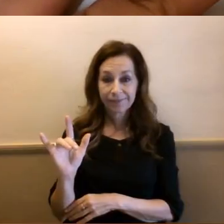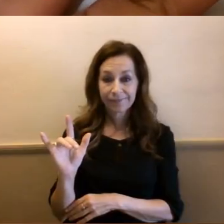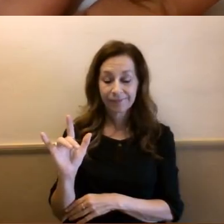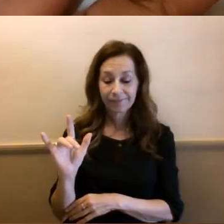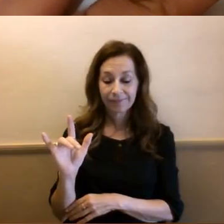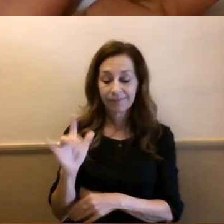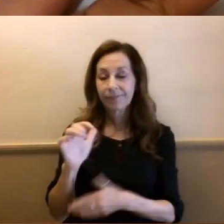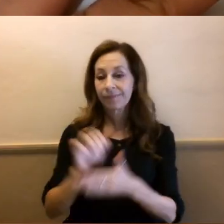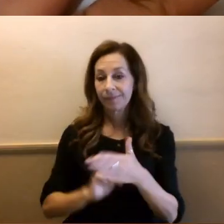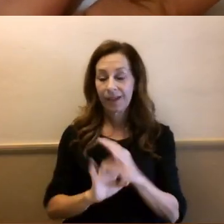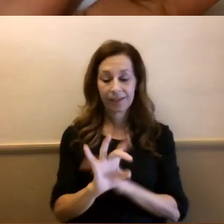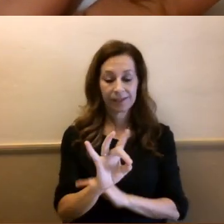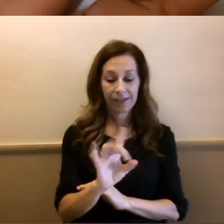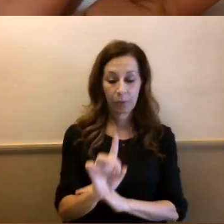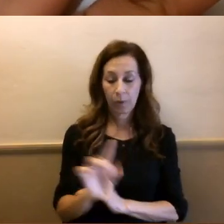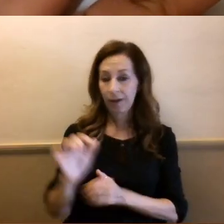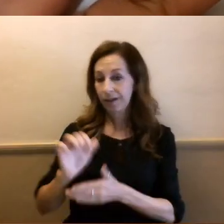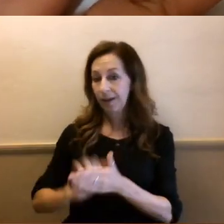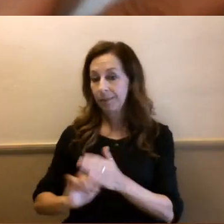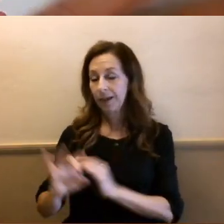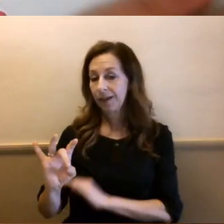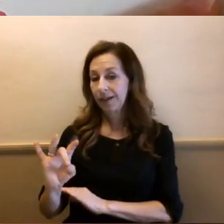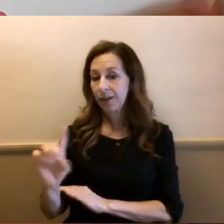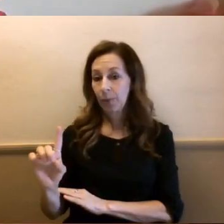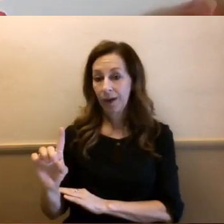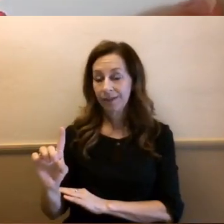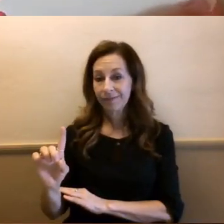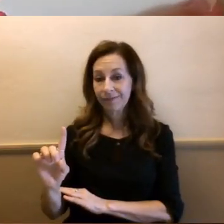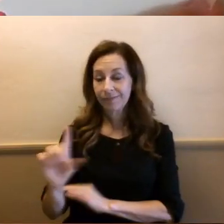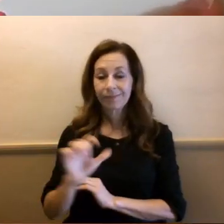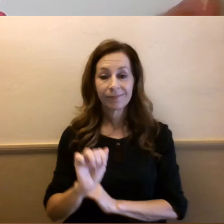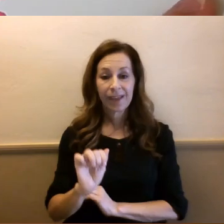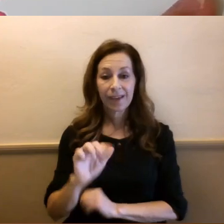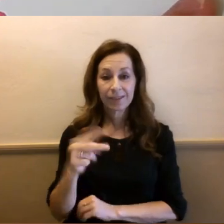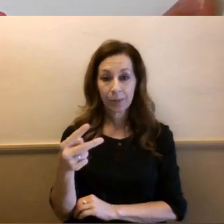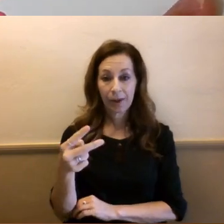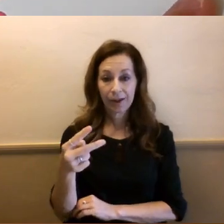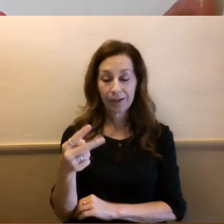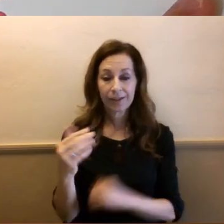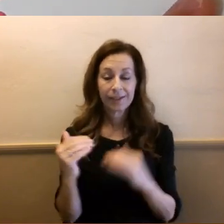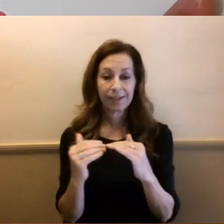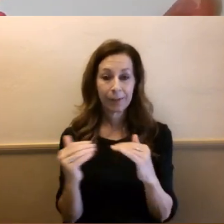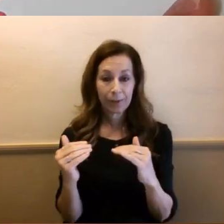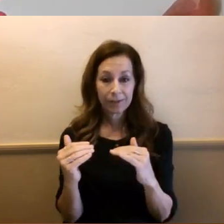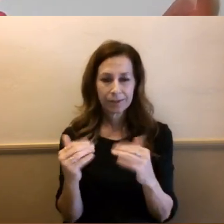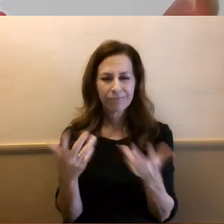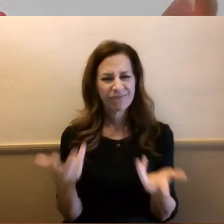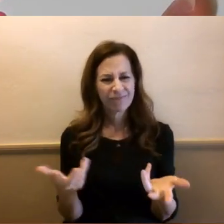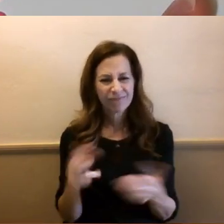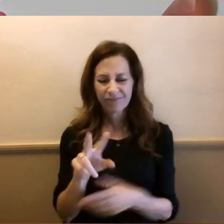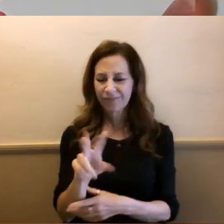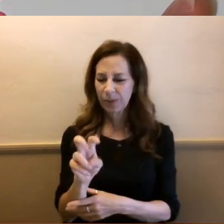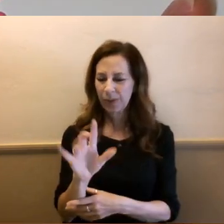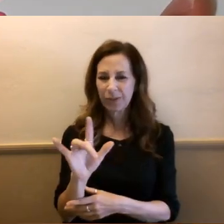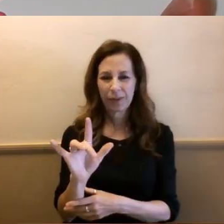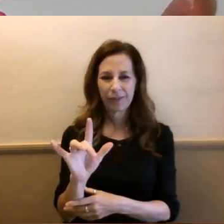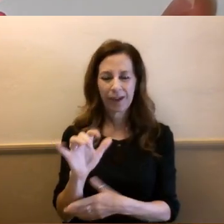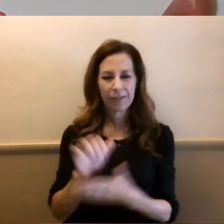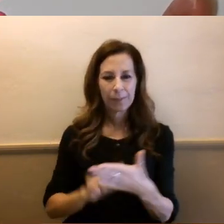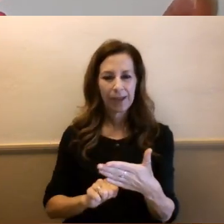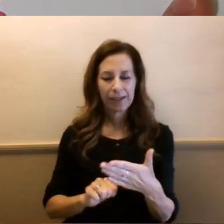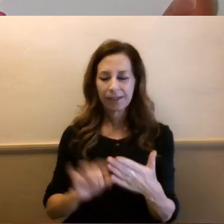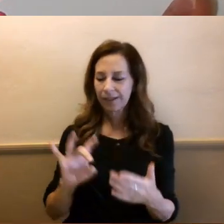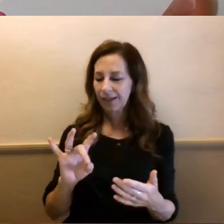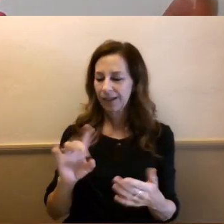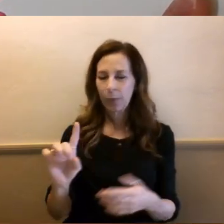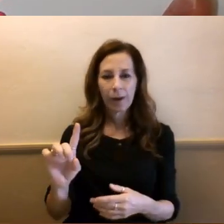225. Minus 81. A squared equals 225